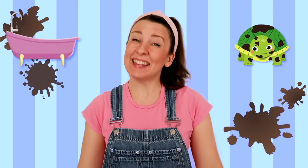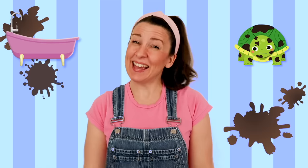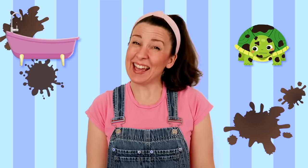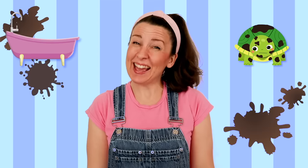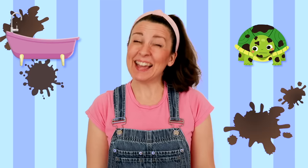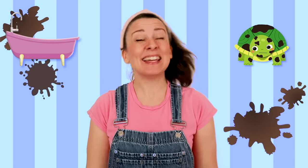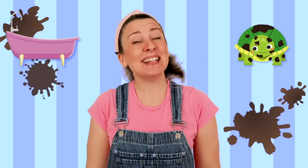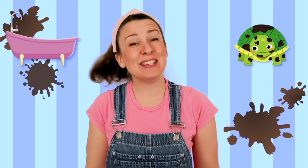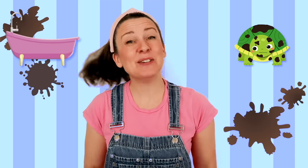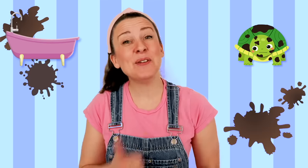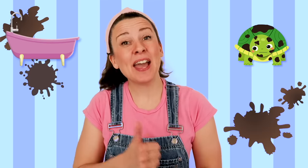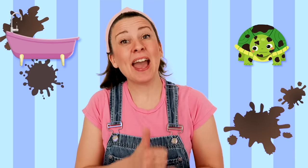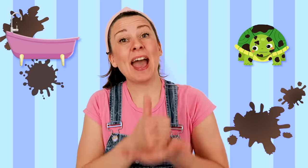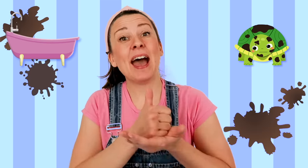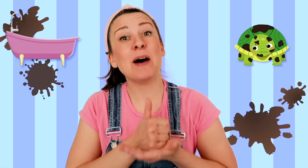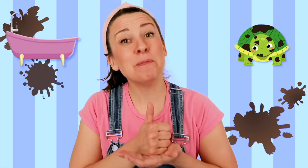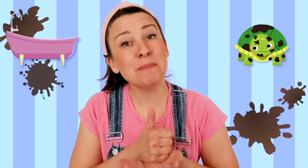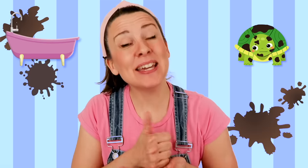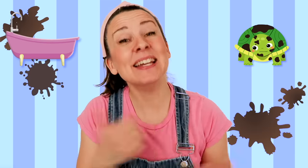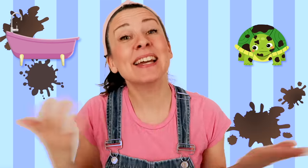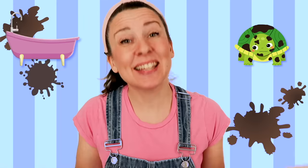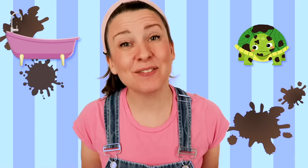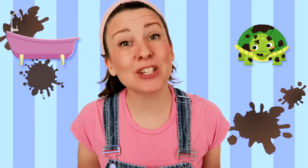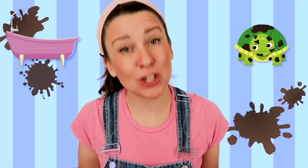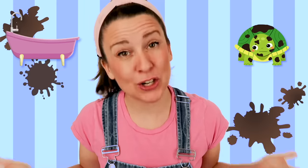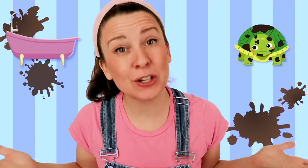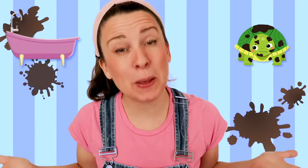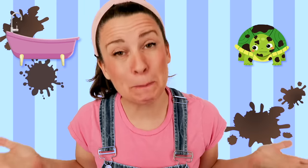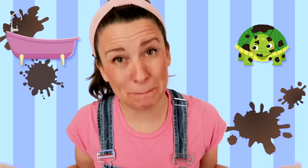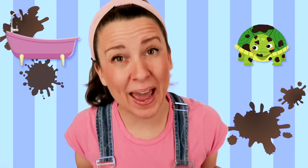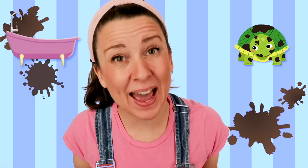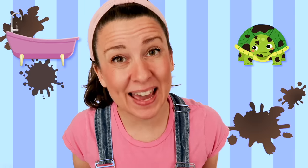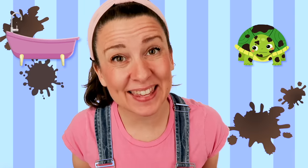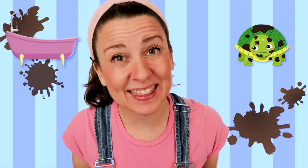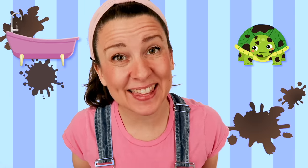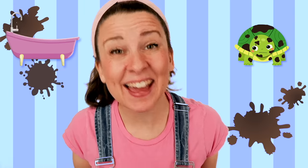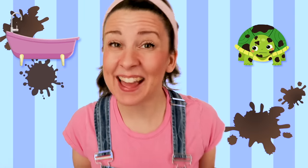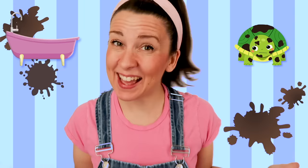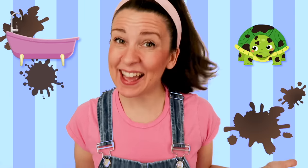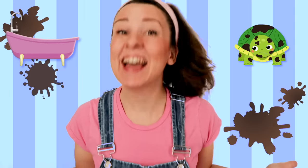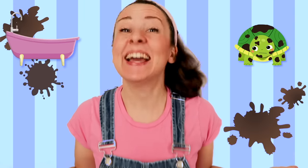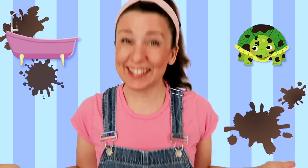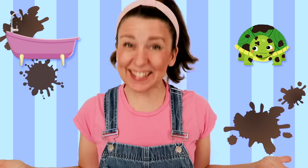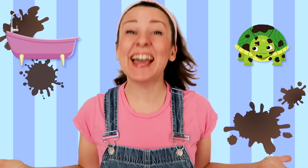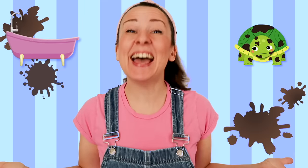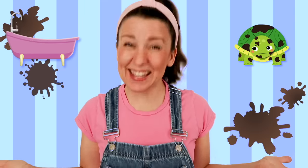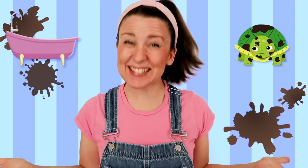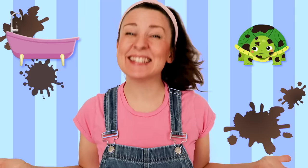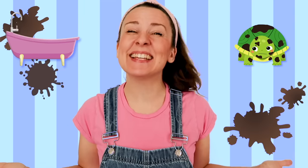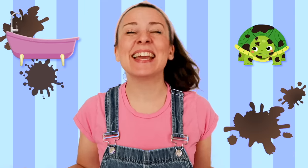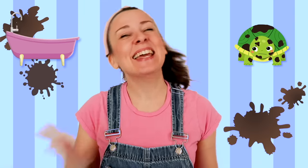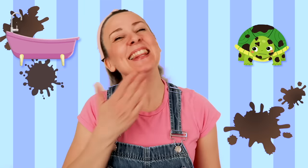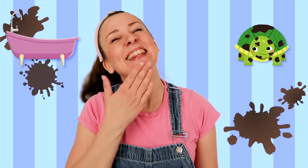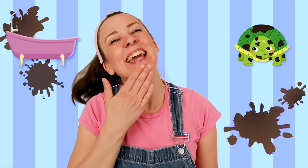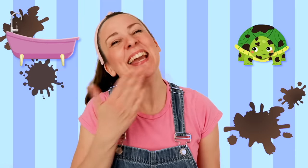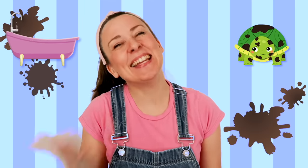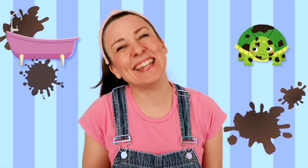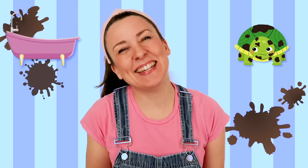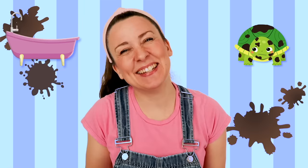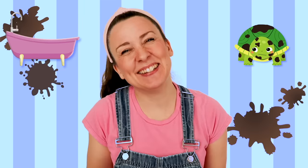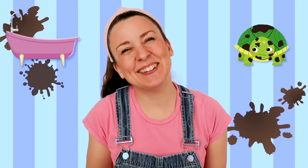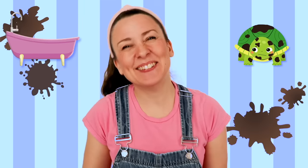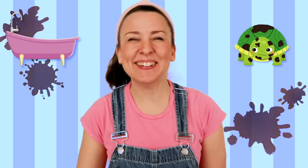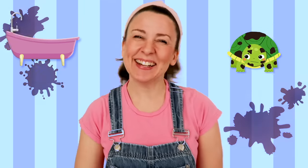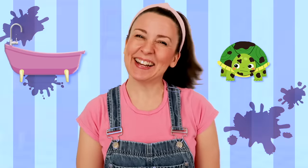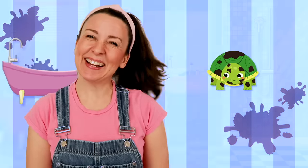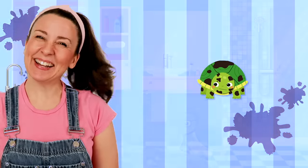bath. Can you help me give the turtle a bath? Yes, thank